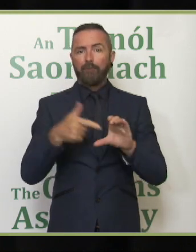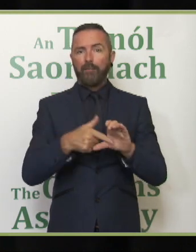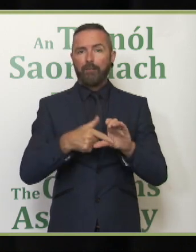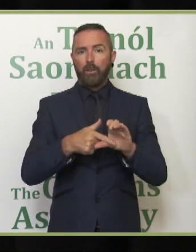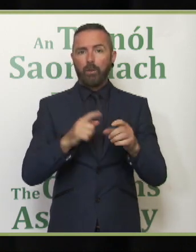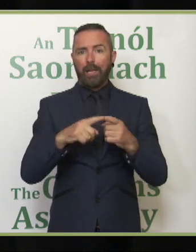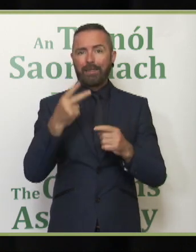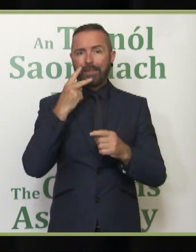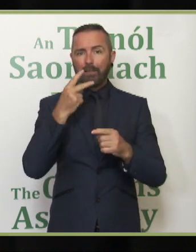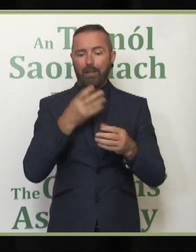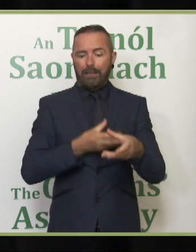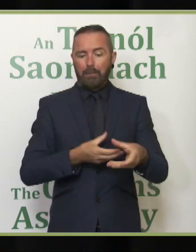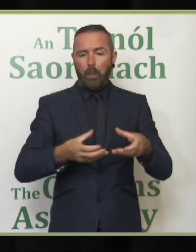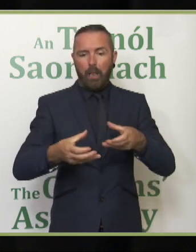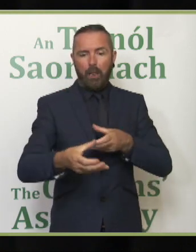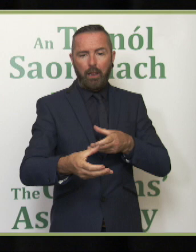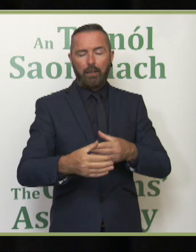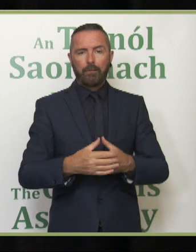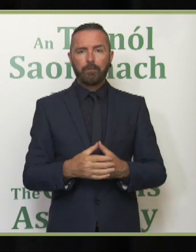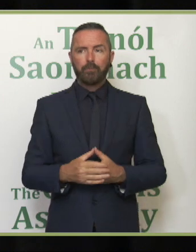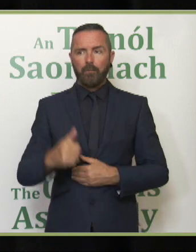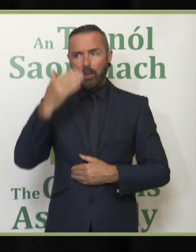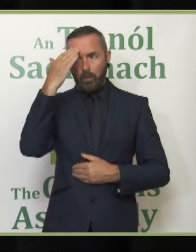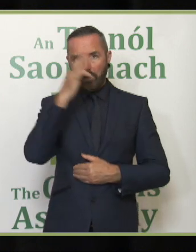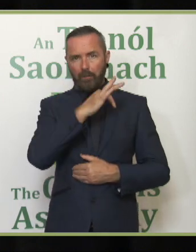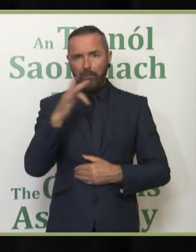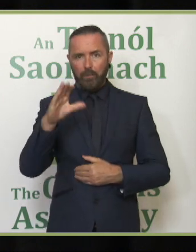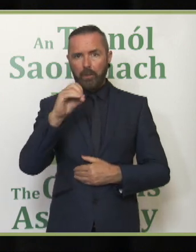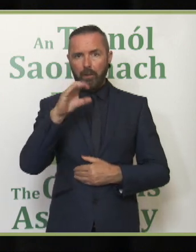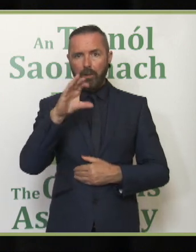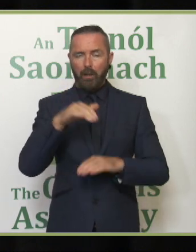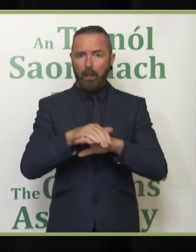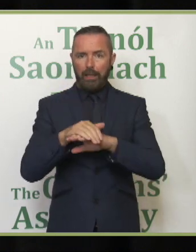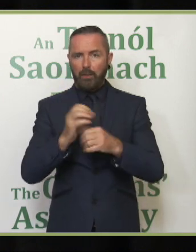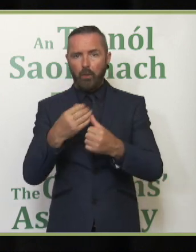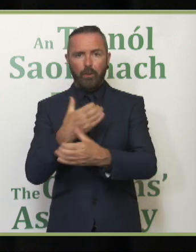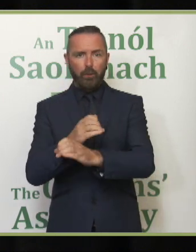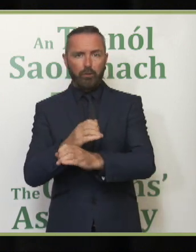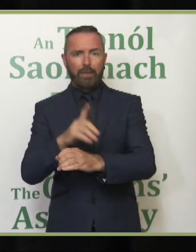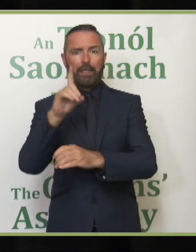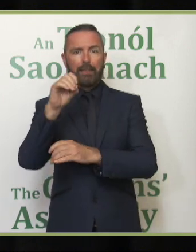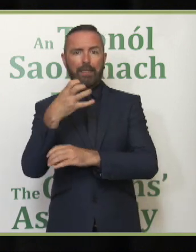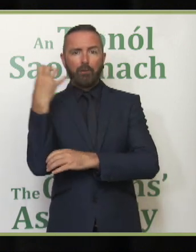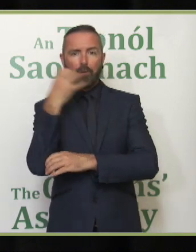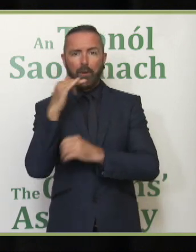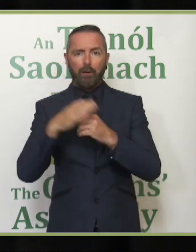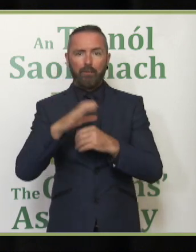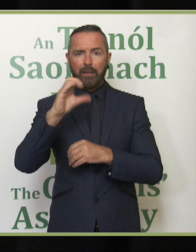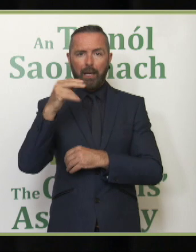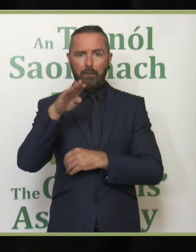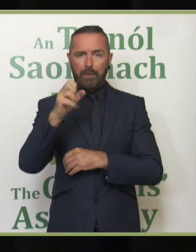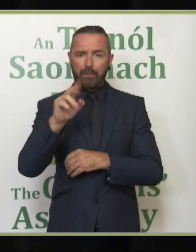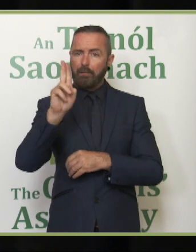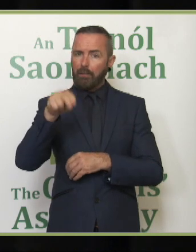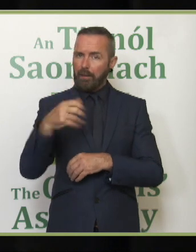cigarette smuggling. We know from colleagues elsewhere abroad that decriminalisation of cannabis can have negative effects on